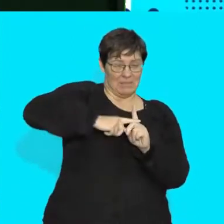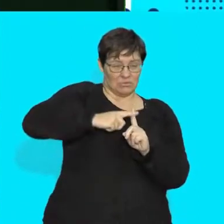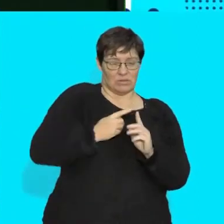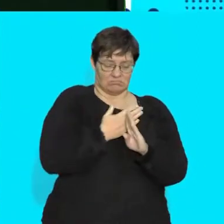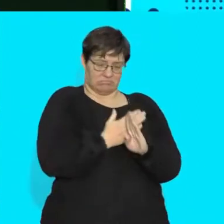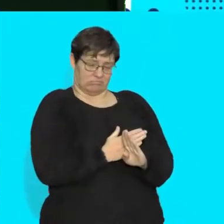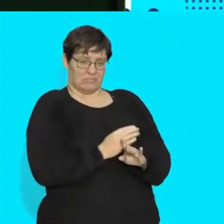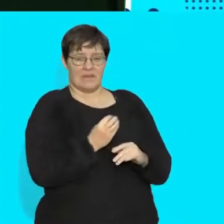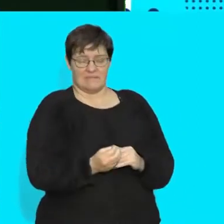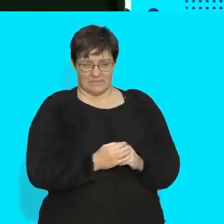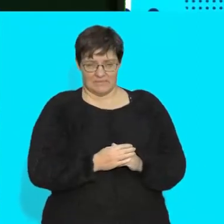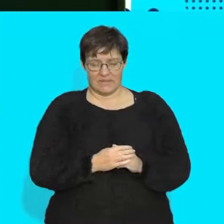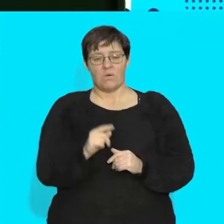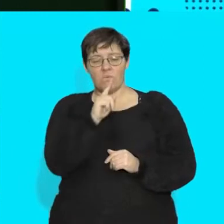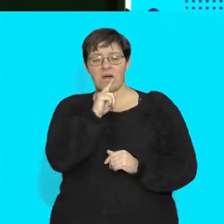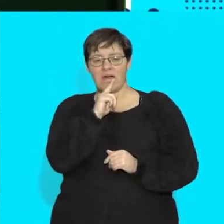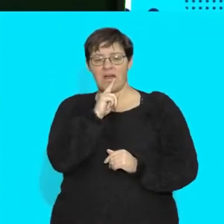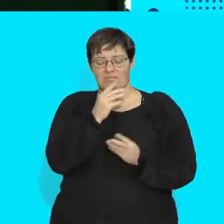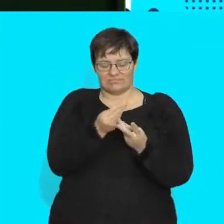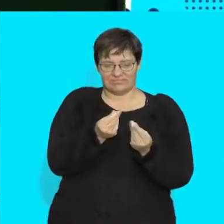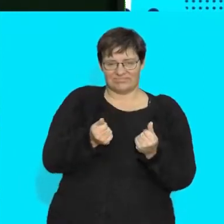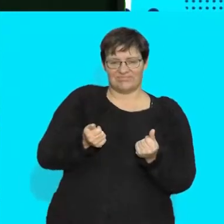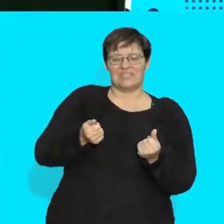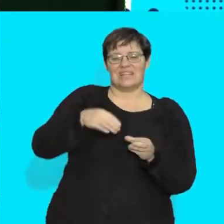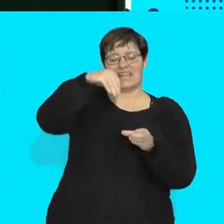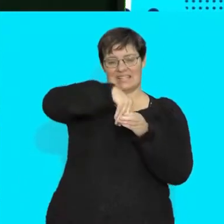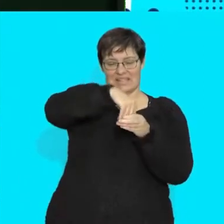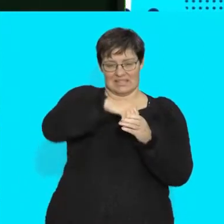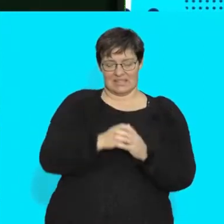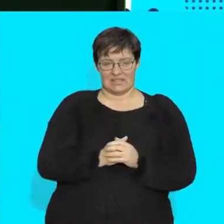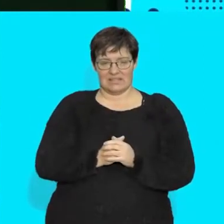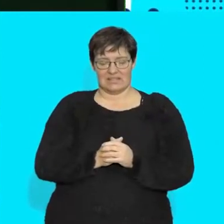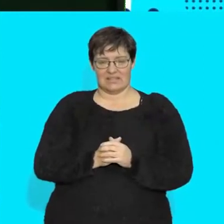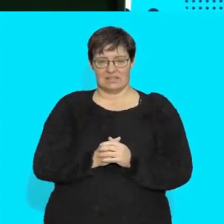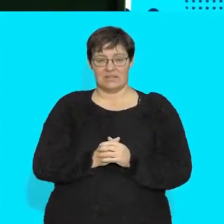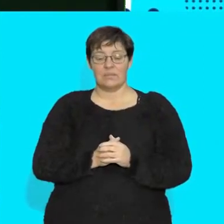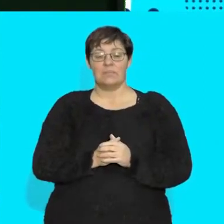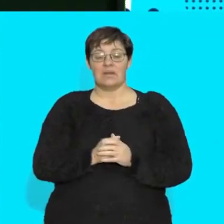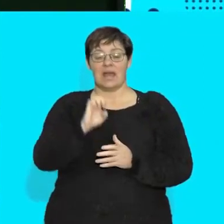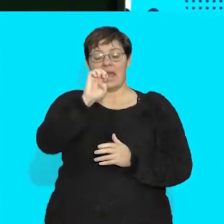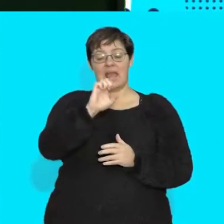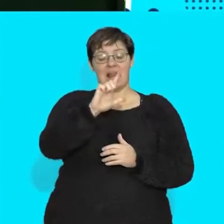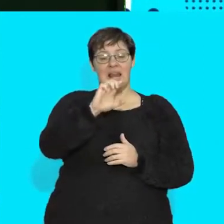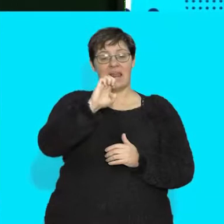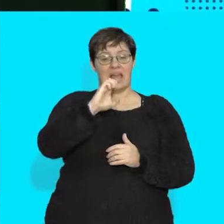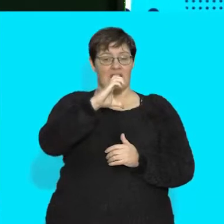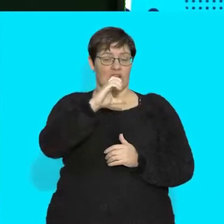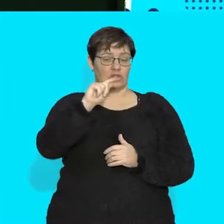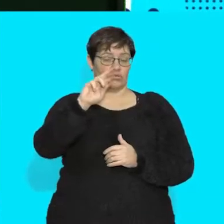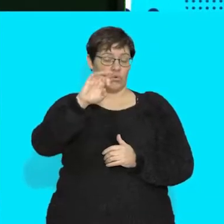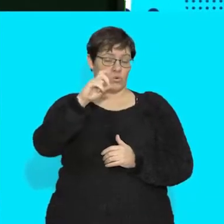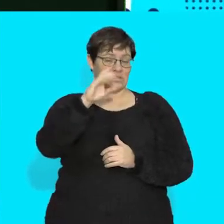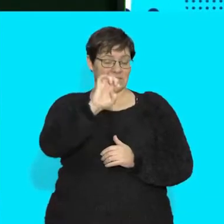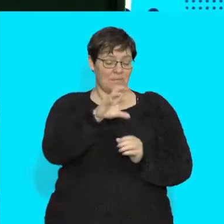high temperatures of the molten liquid inside. But the actual electrode that we're going